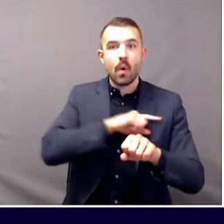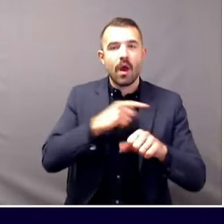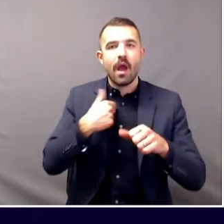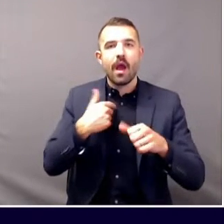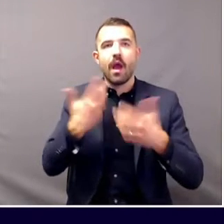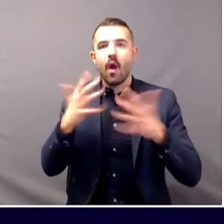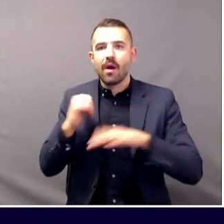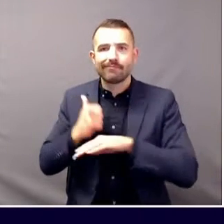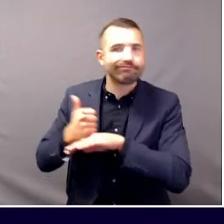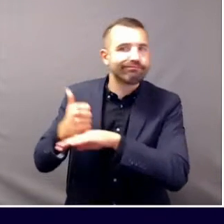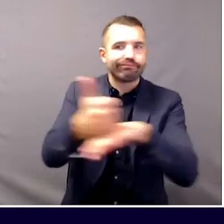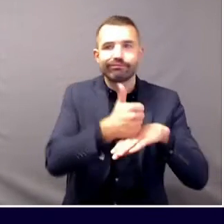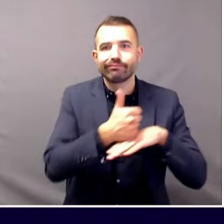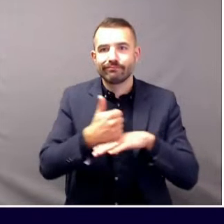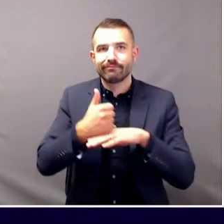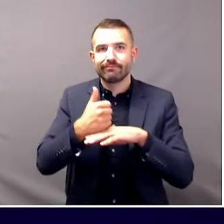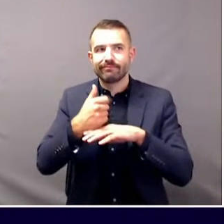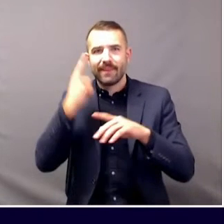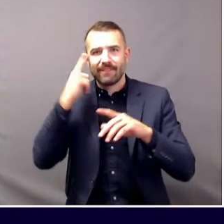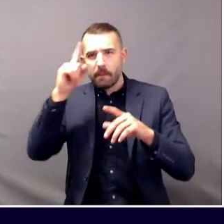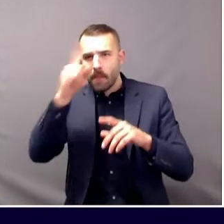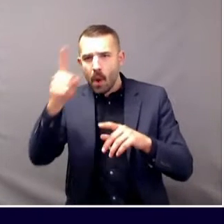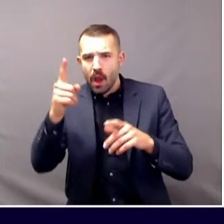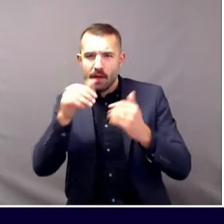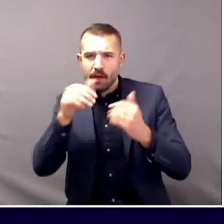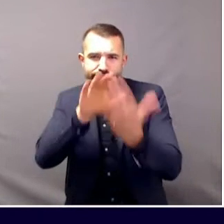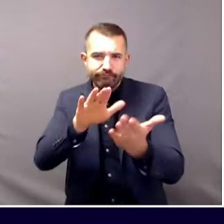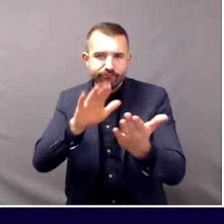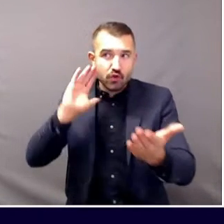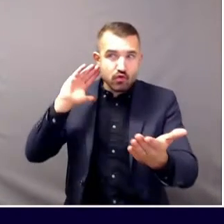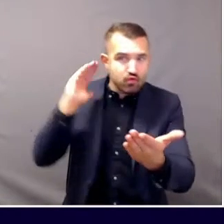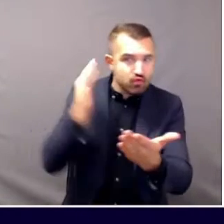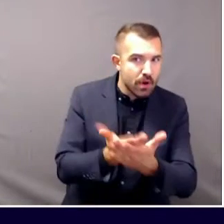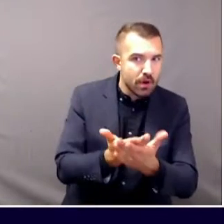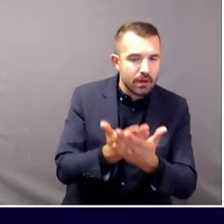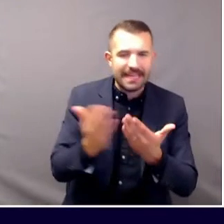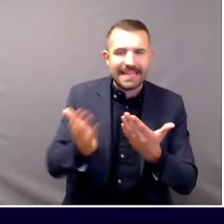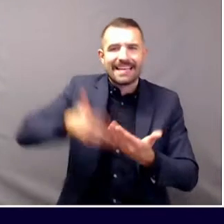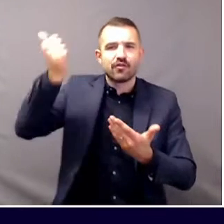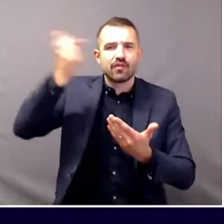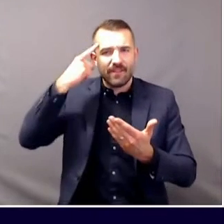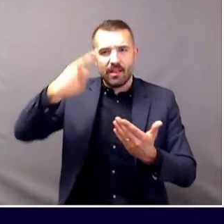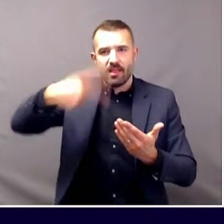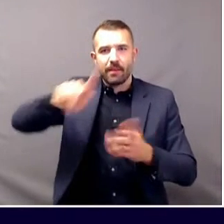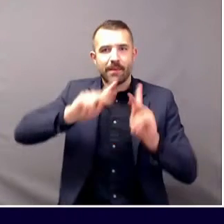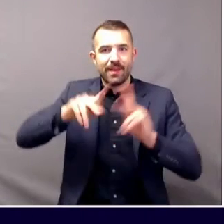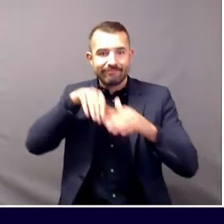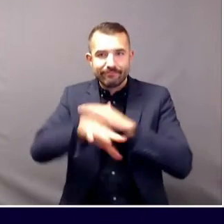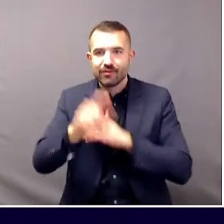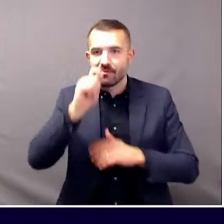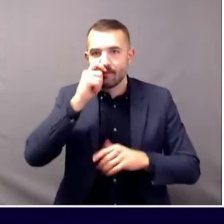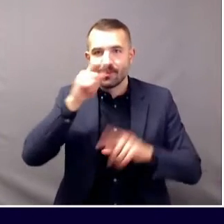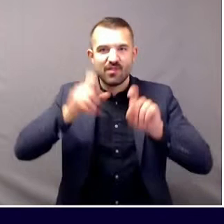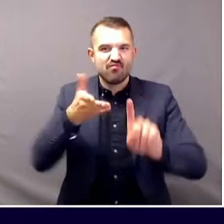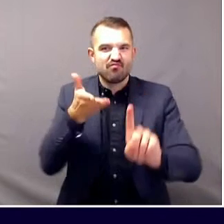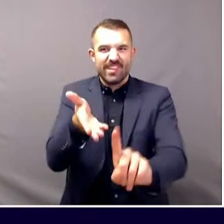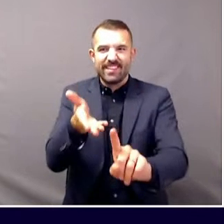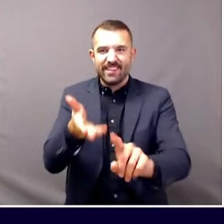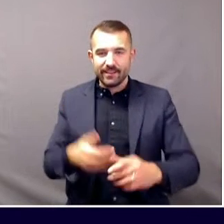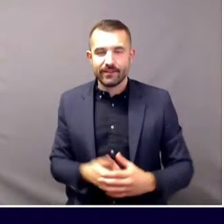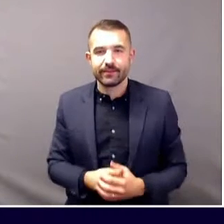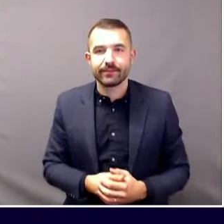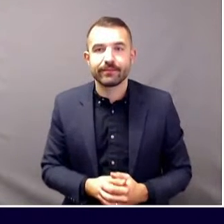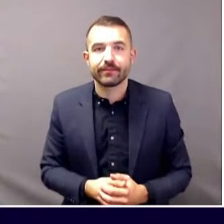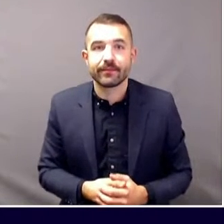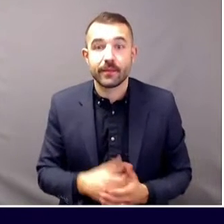to Maine, so as to make it as easy as possible to access that testing. Commissioner? Yep, and we